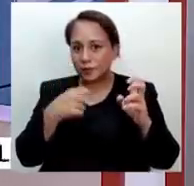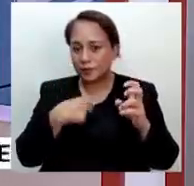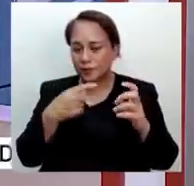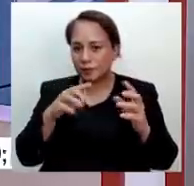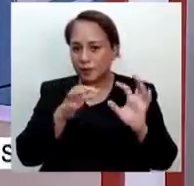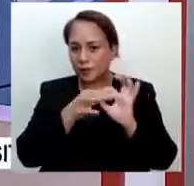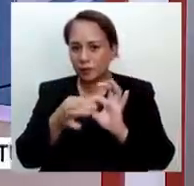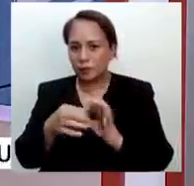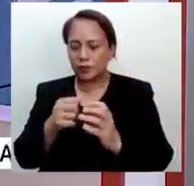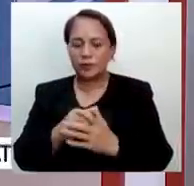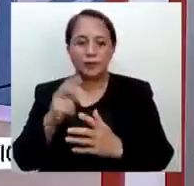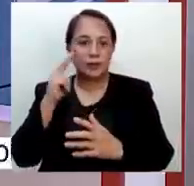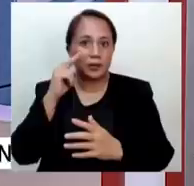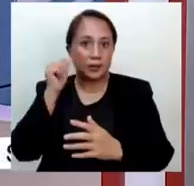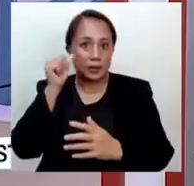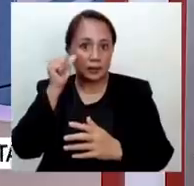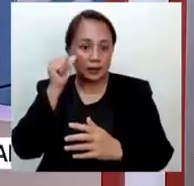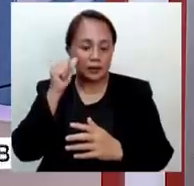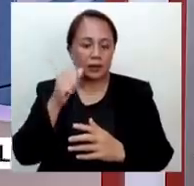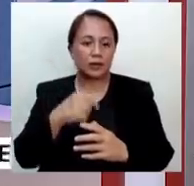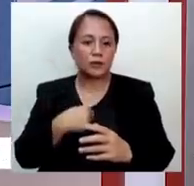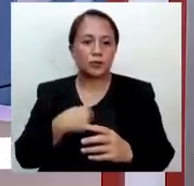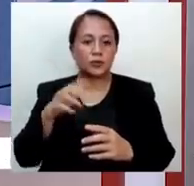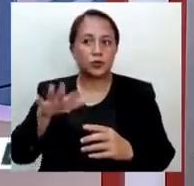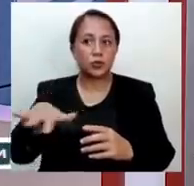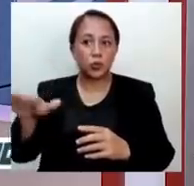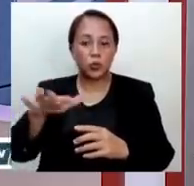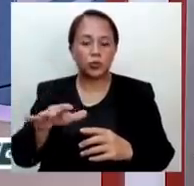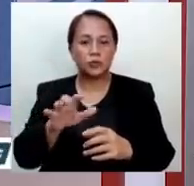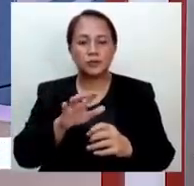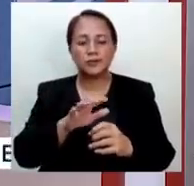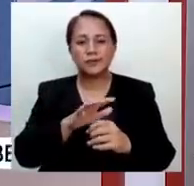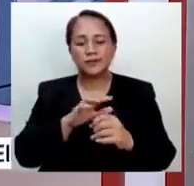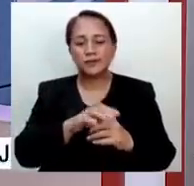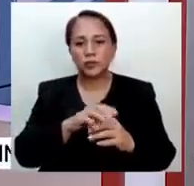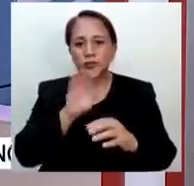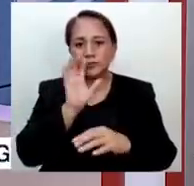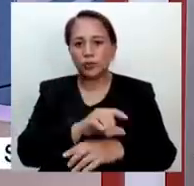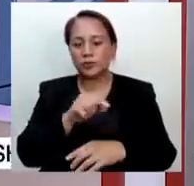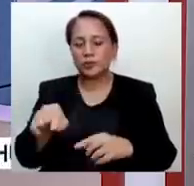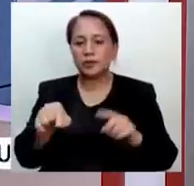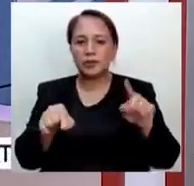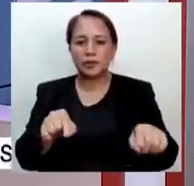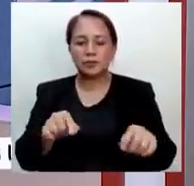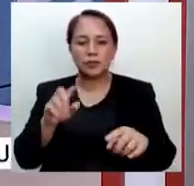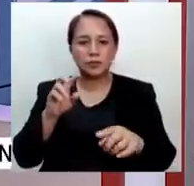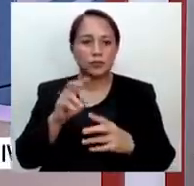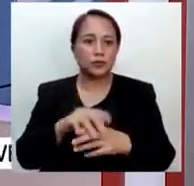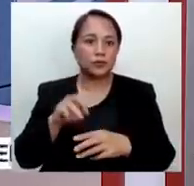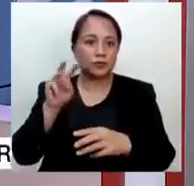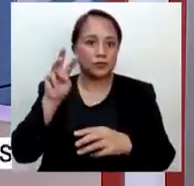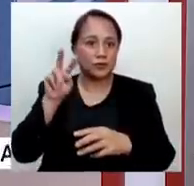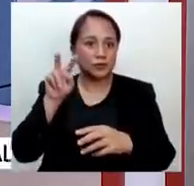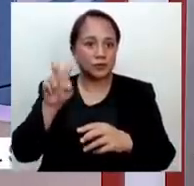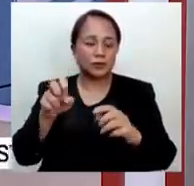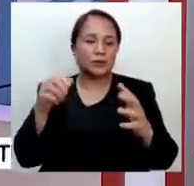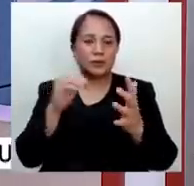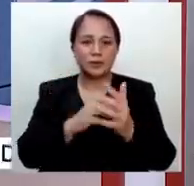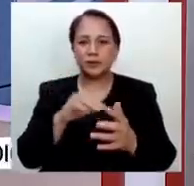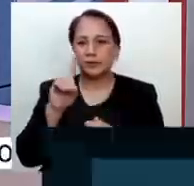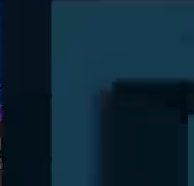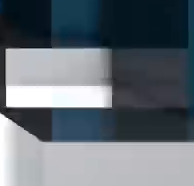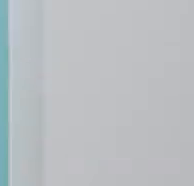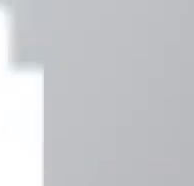Secretary Vitaliano Aguirre as among those who pressured him to testify against the senator. Mike Navalio